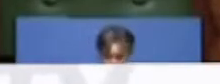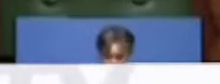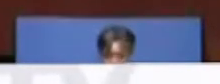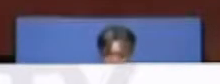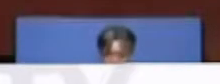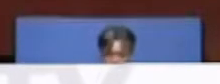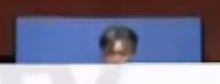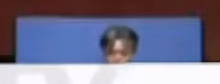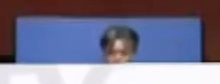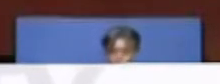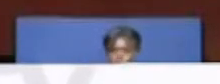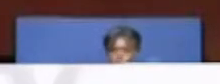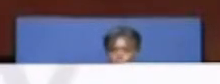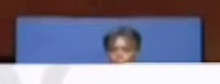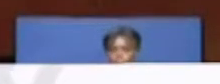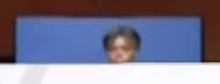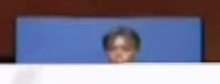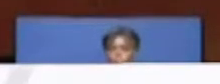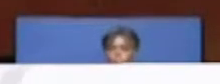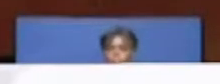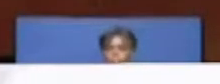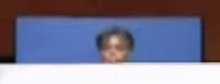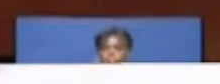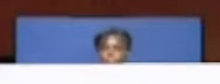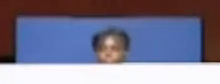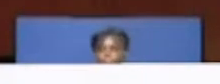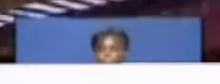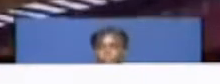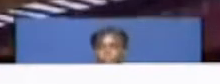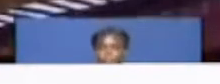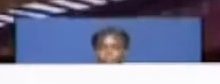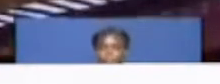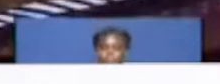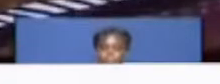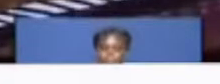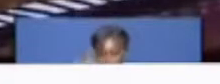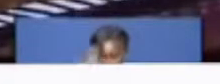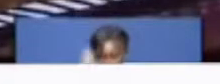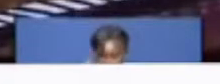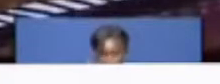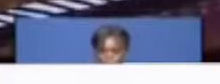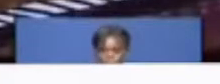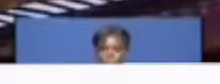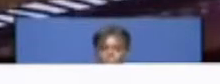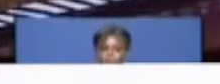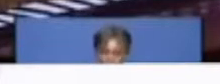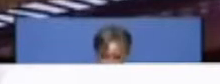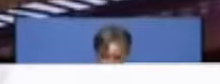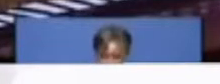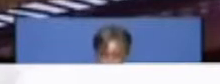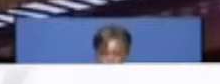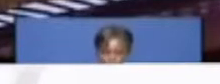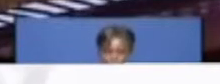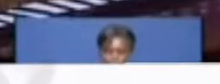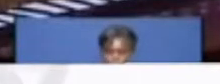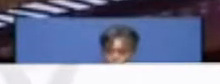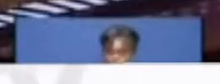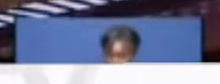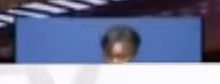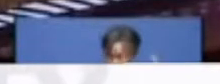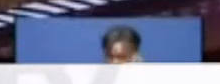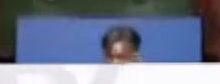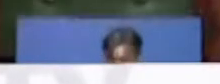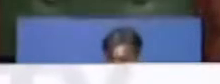National Assembly. Mr. Speaker, I also note with appreciation that the National Assembly considered